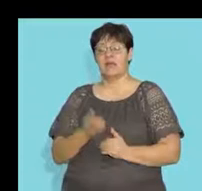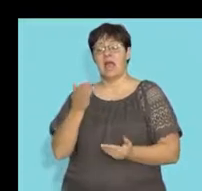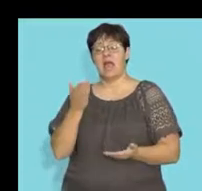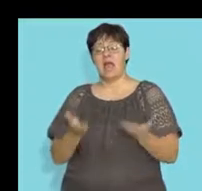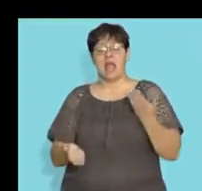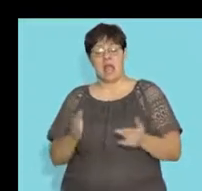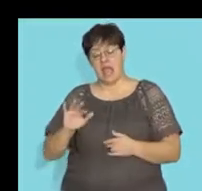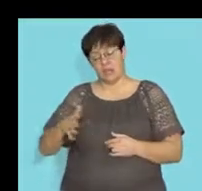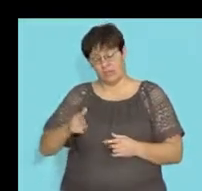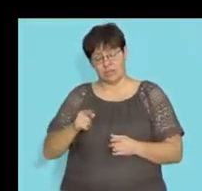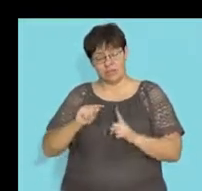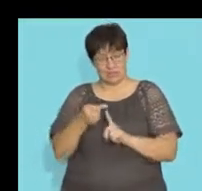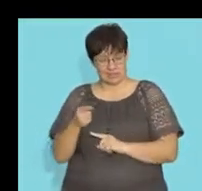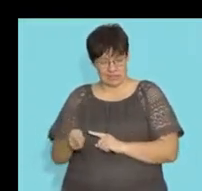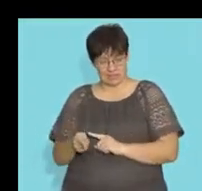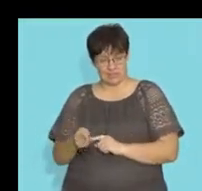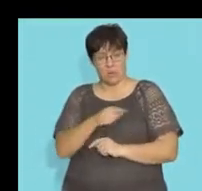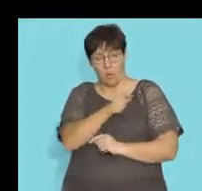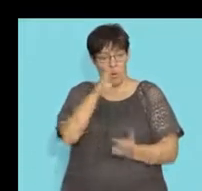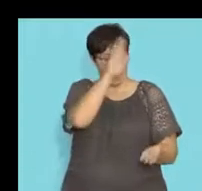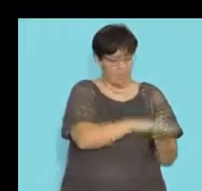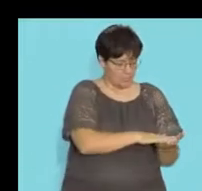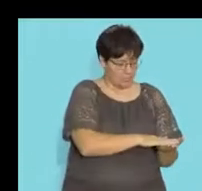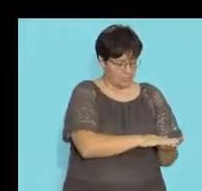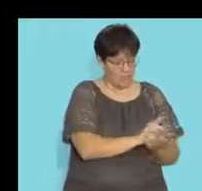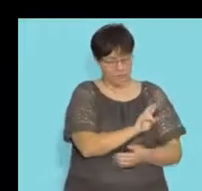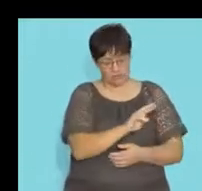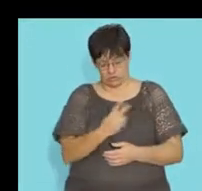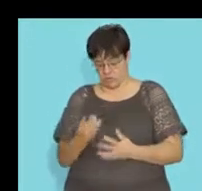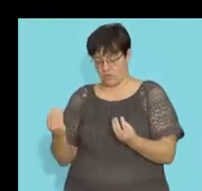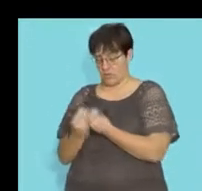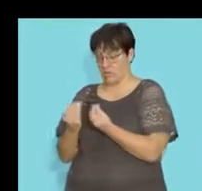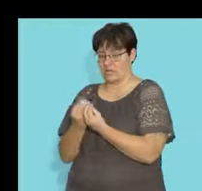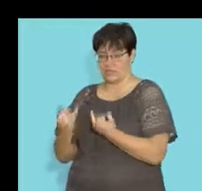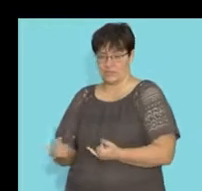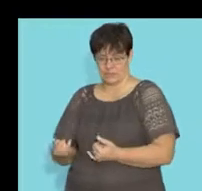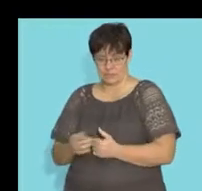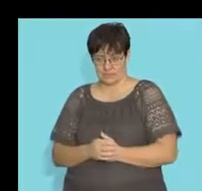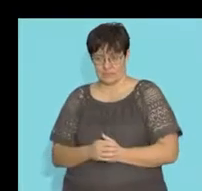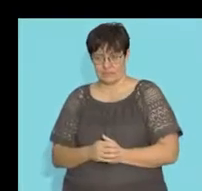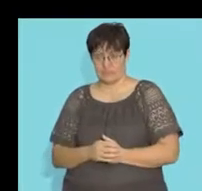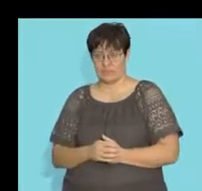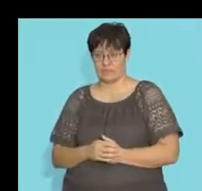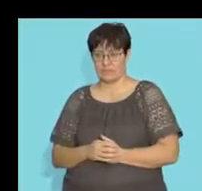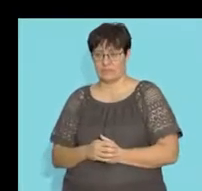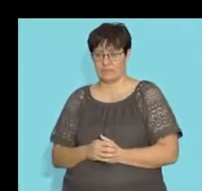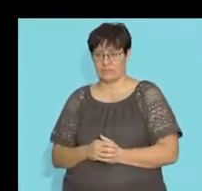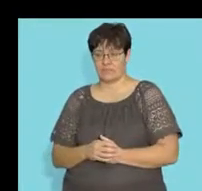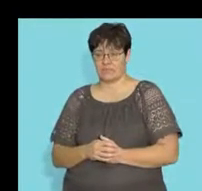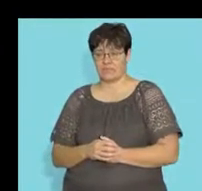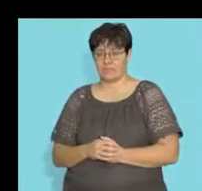equivalence point is when all that reactants are used up and changed into products.